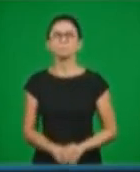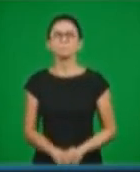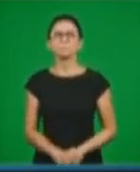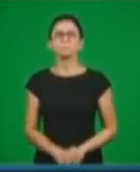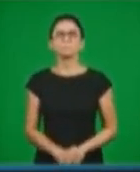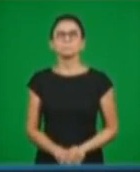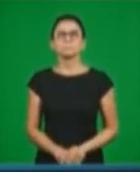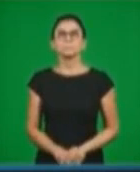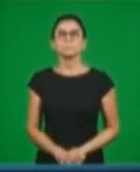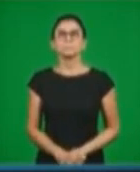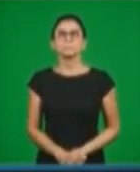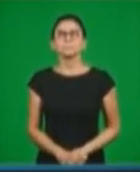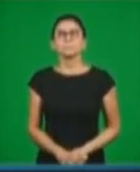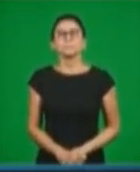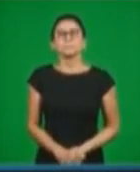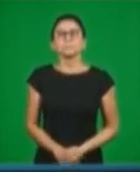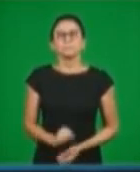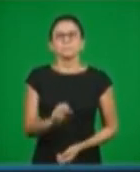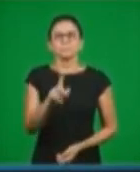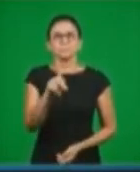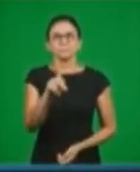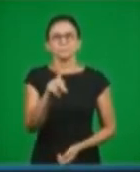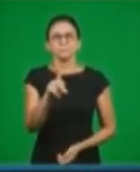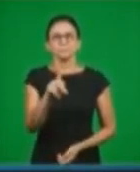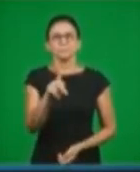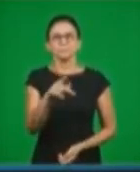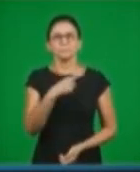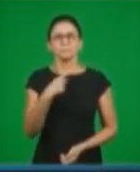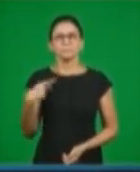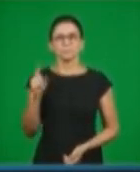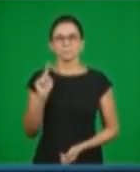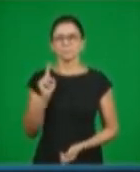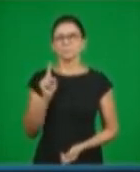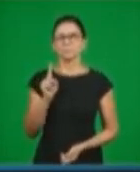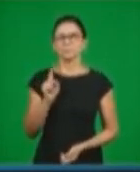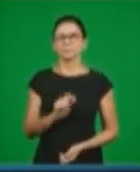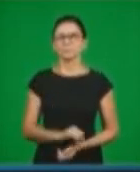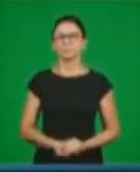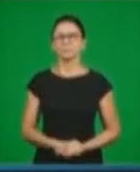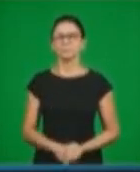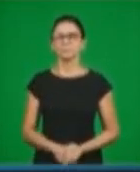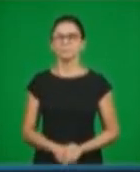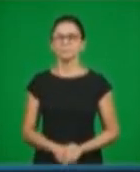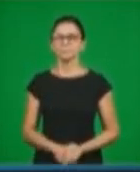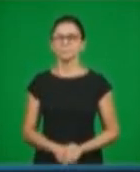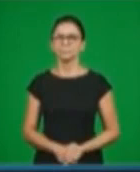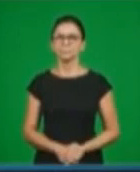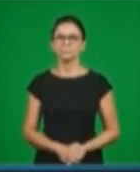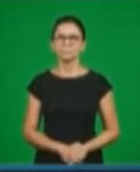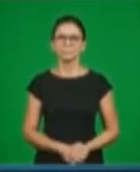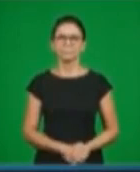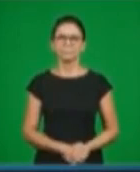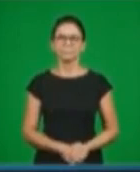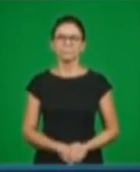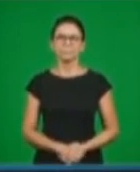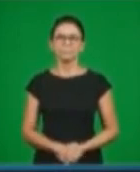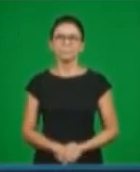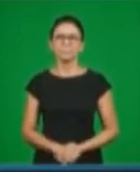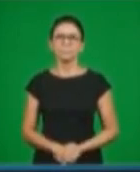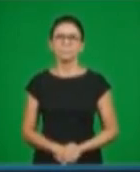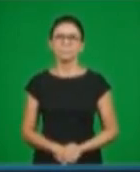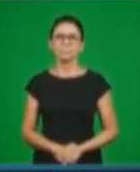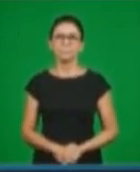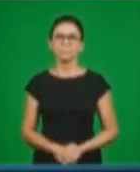you can stand up, you know, and just give the answer. Not the pastor. The brother that are